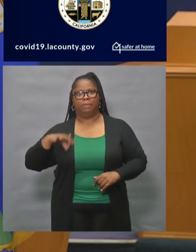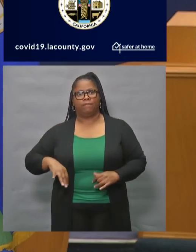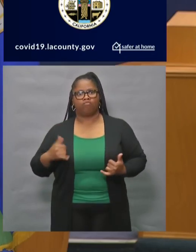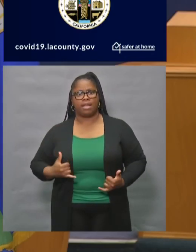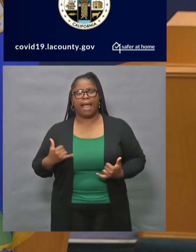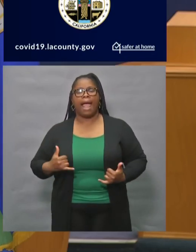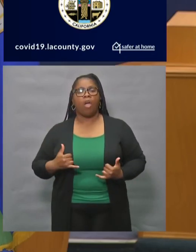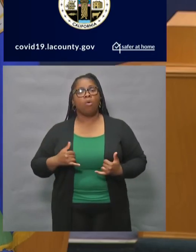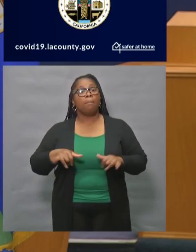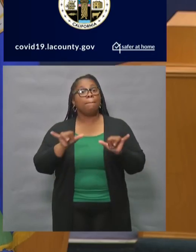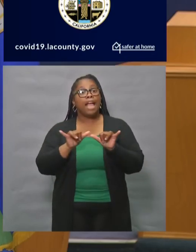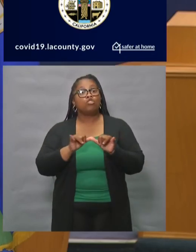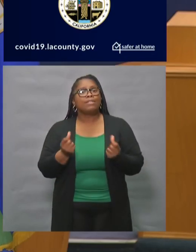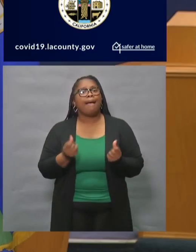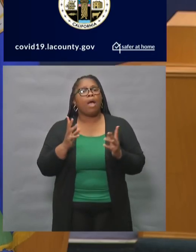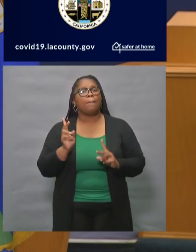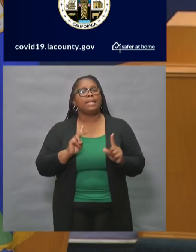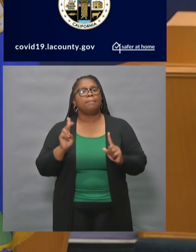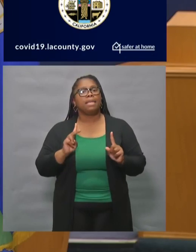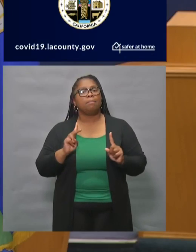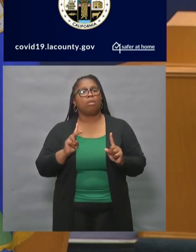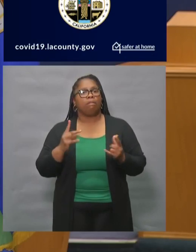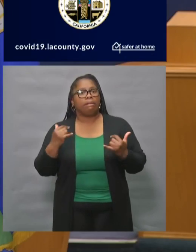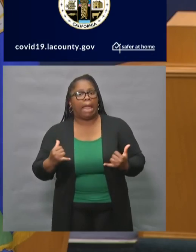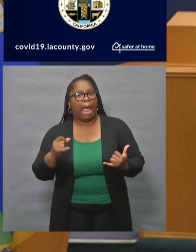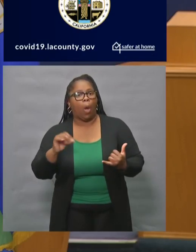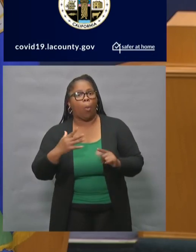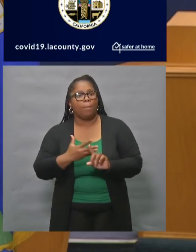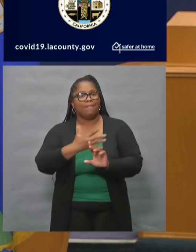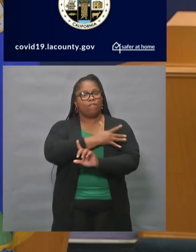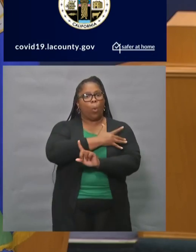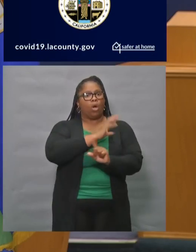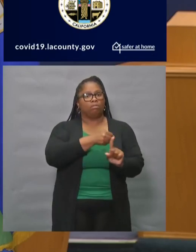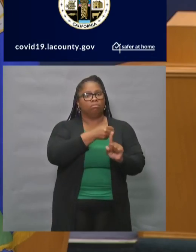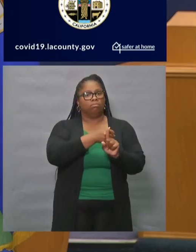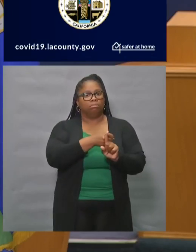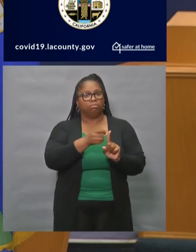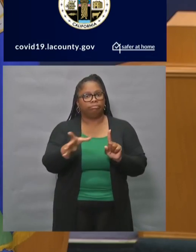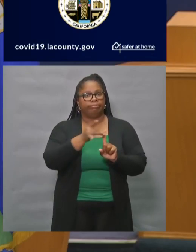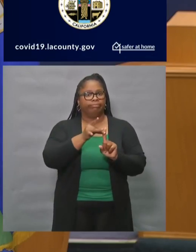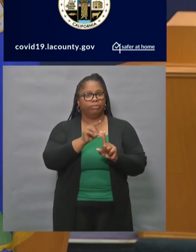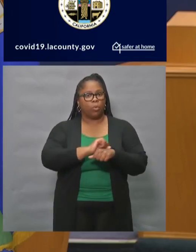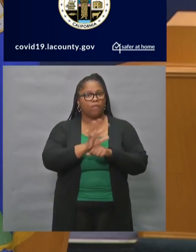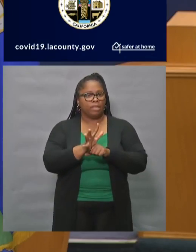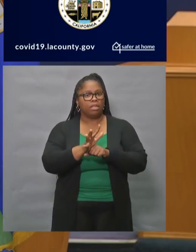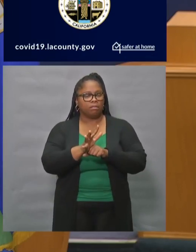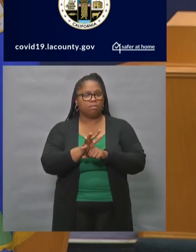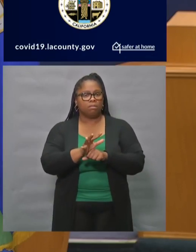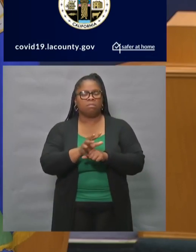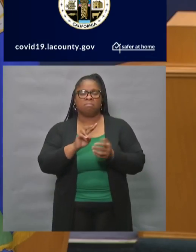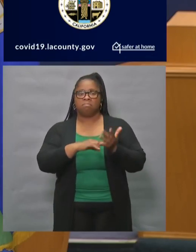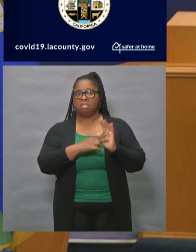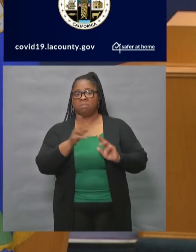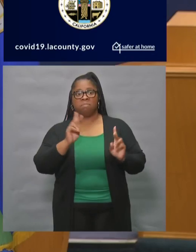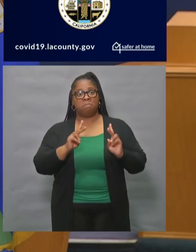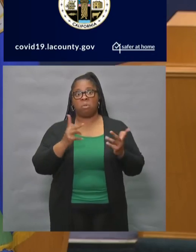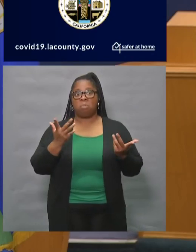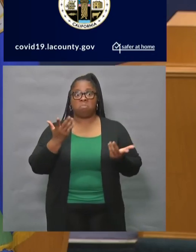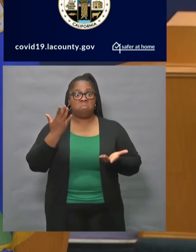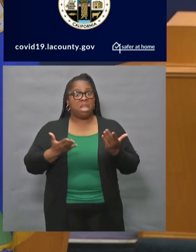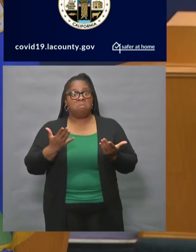be infected at any one point in time across the entire county. And these would capture people who were infected and never had